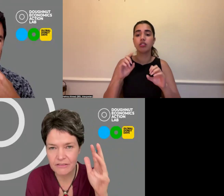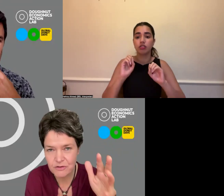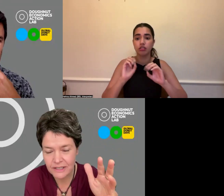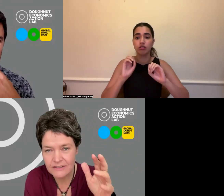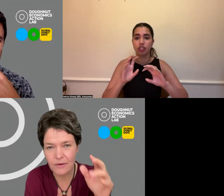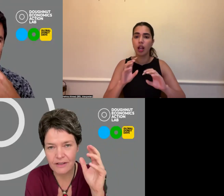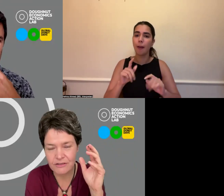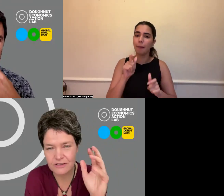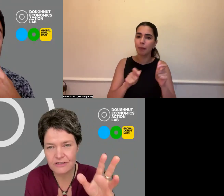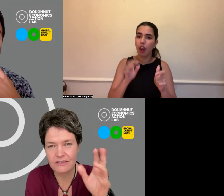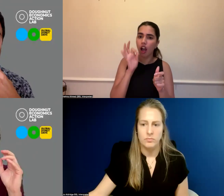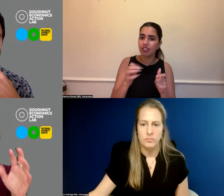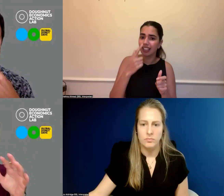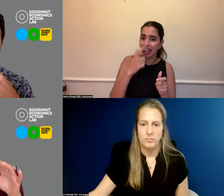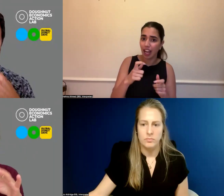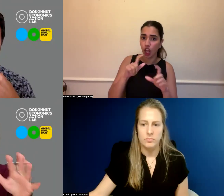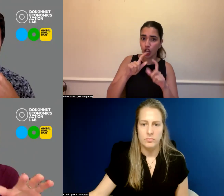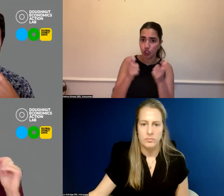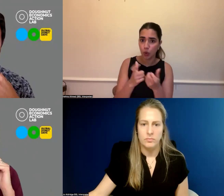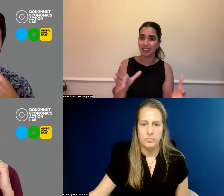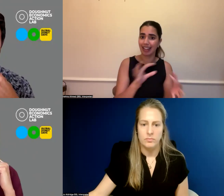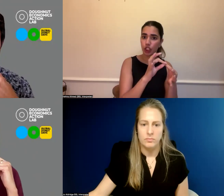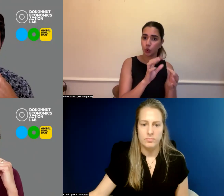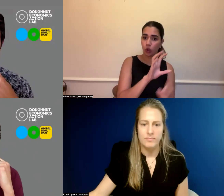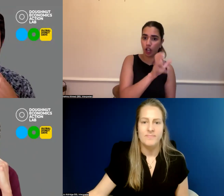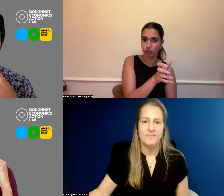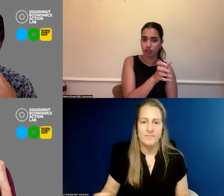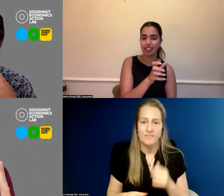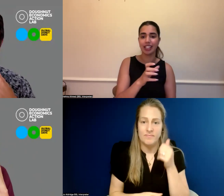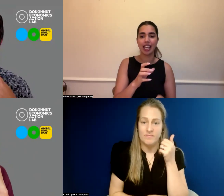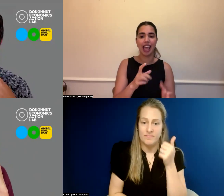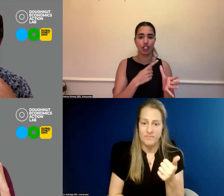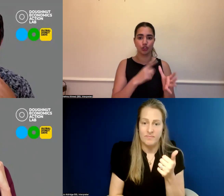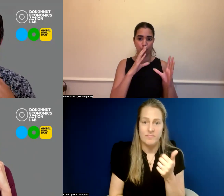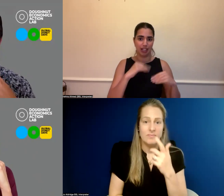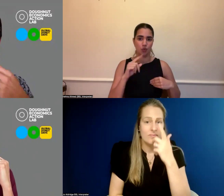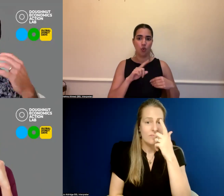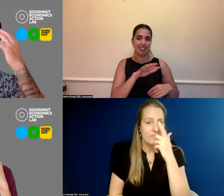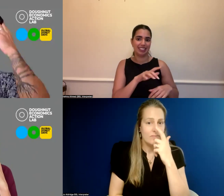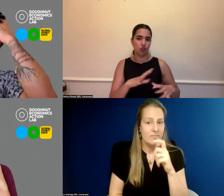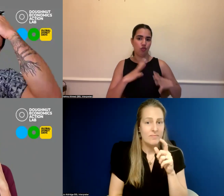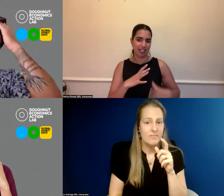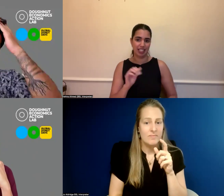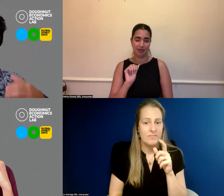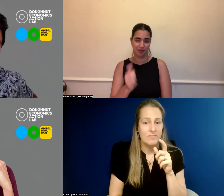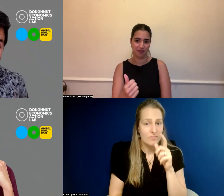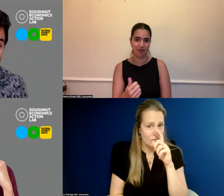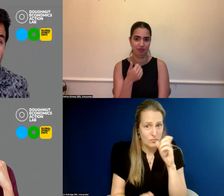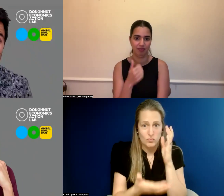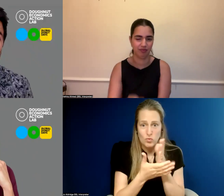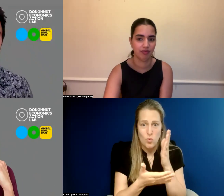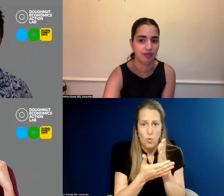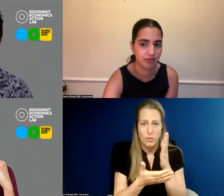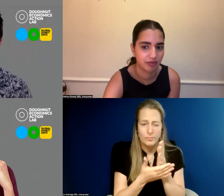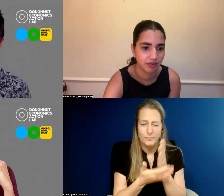by country? So, Andrew, can you just tell us what already exists and big plans for the future? Yeah, sure. So I have